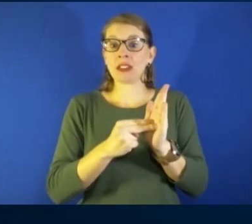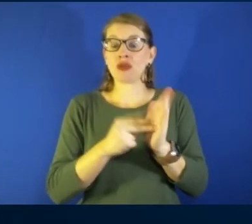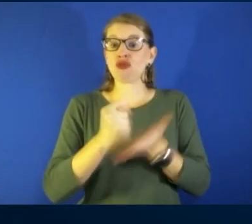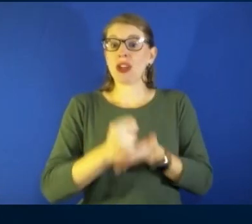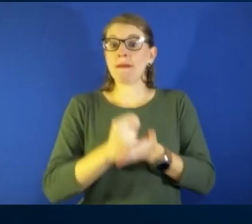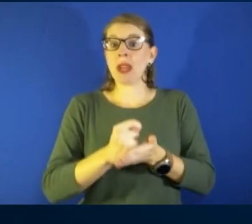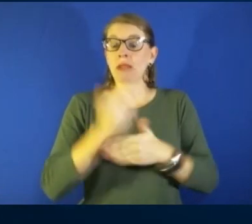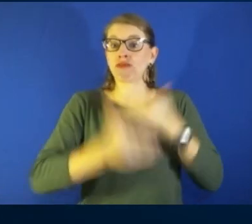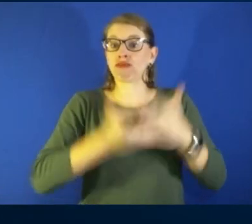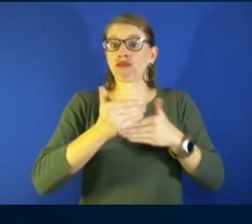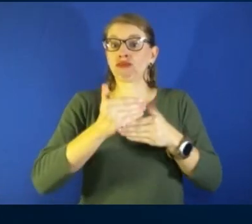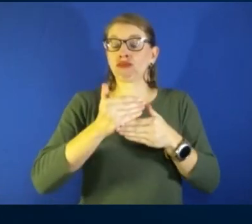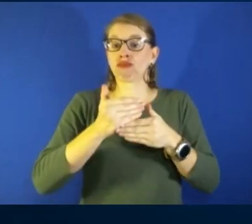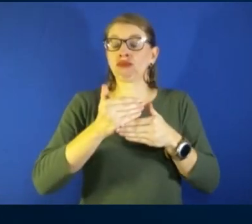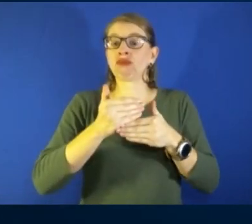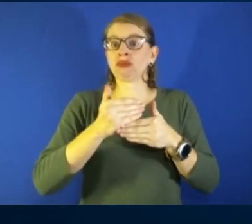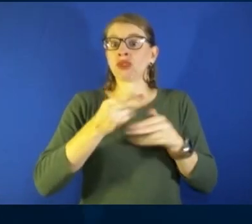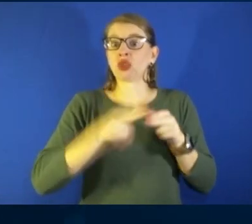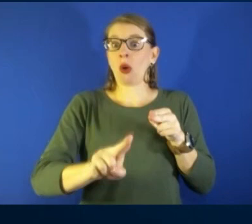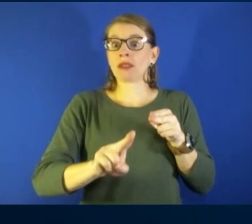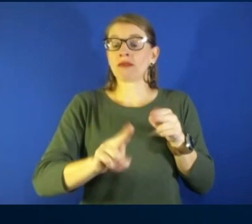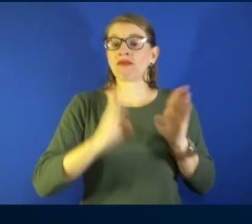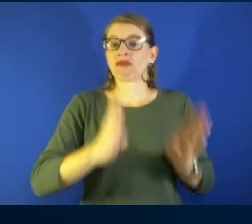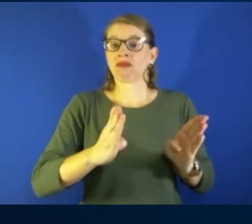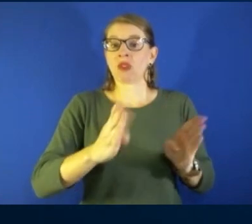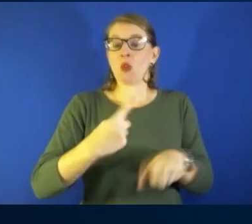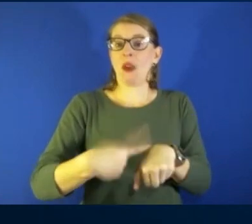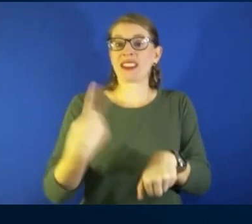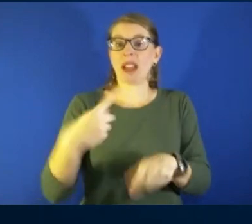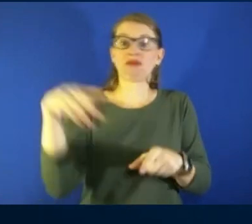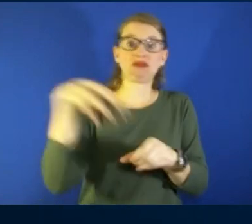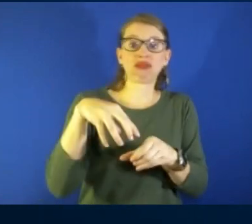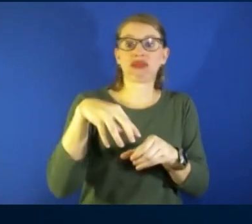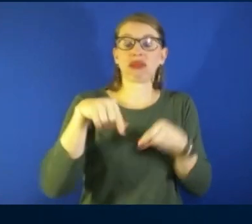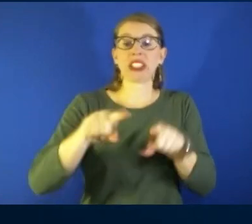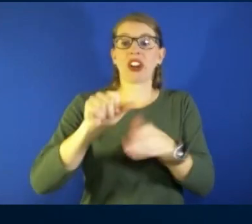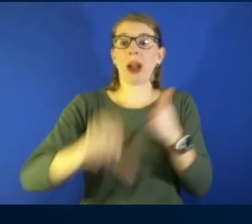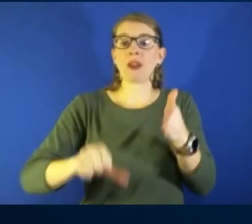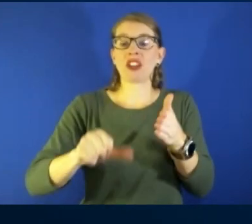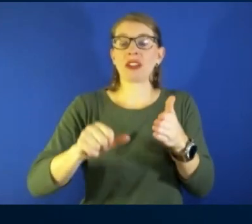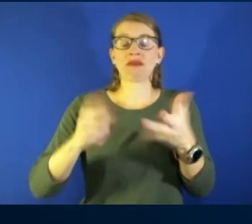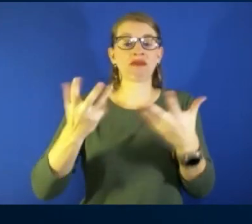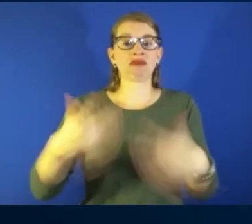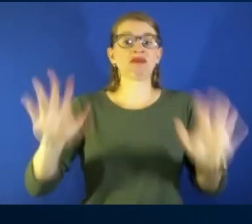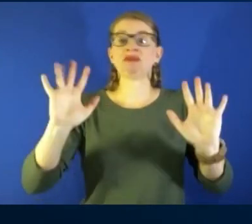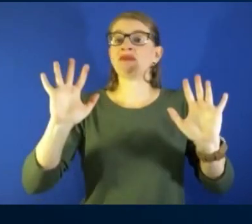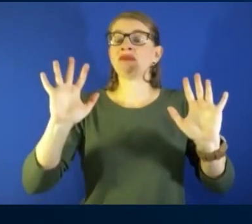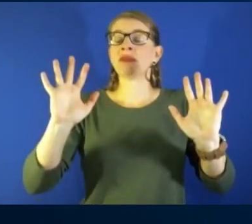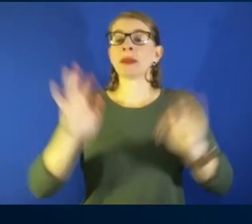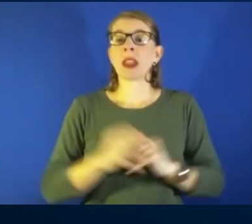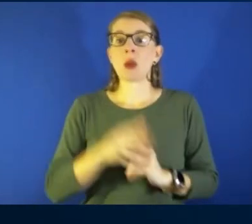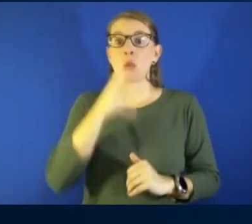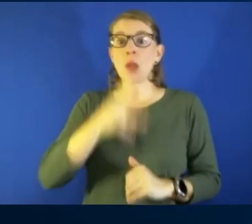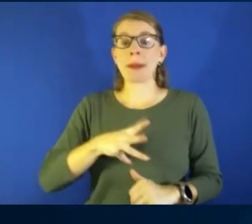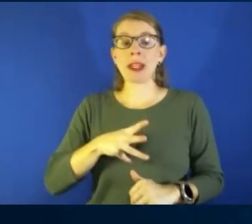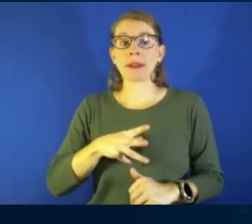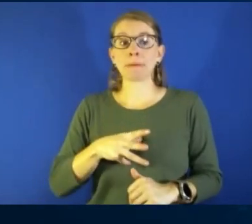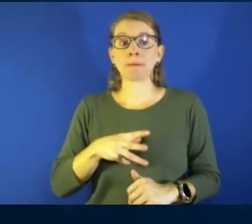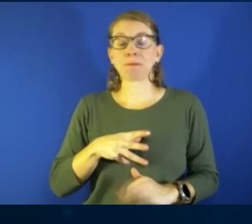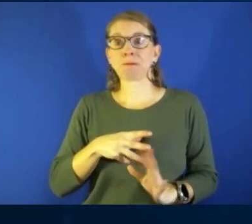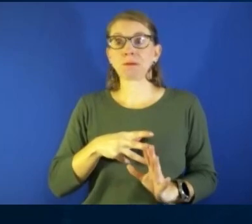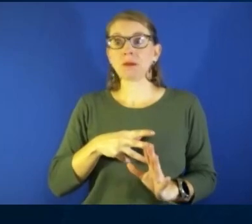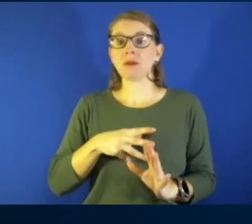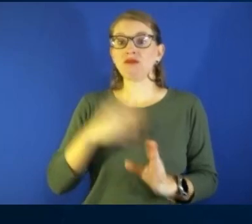even as short as 1 treatment with radiation during your operation. And so women are thrilled with